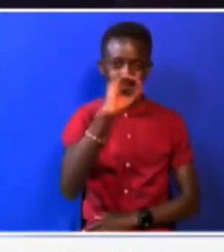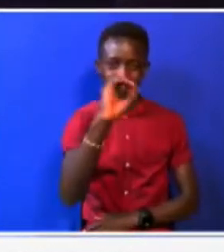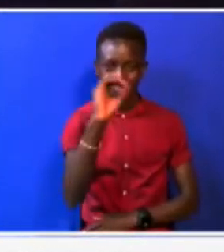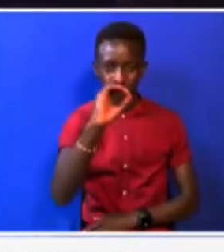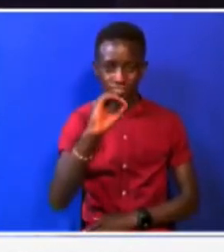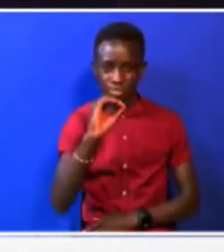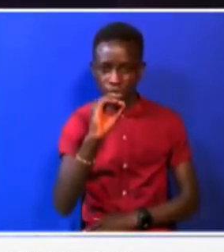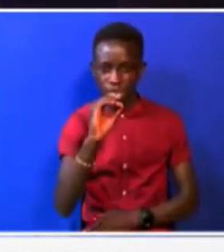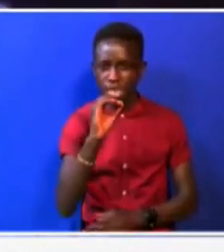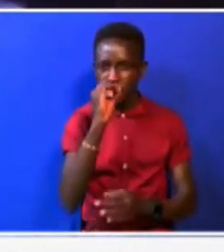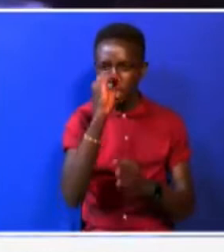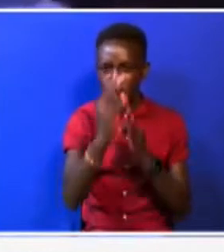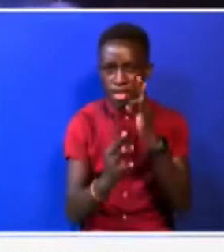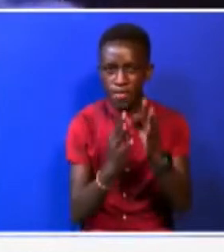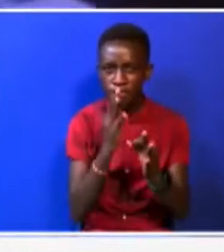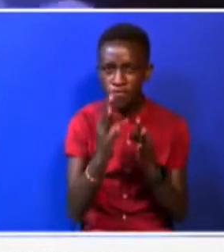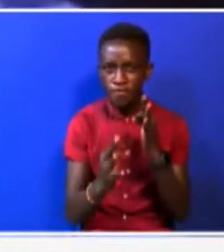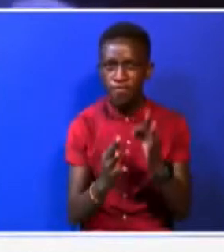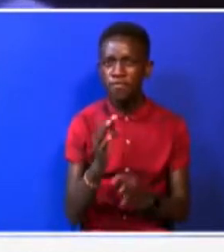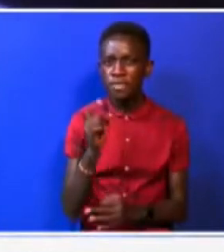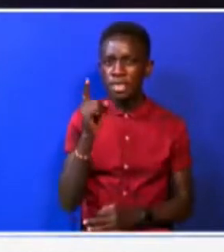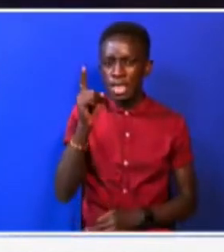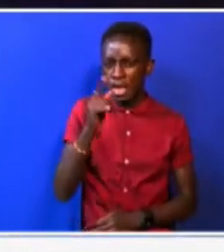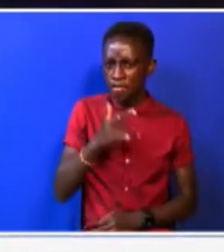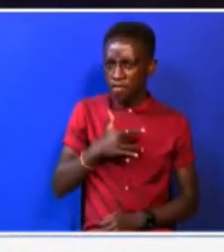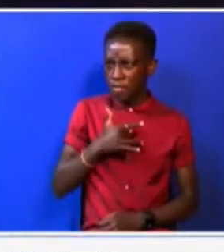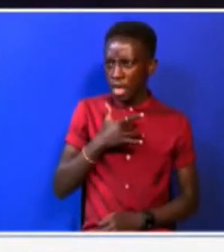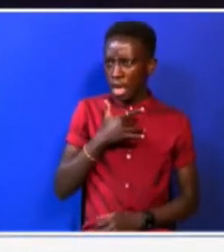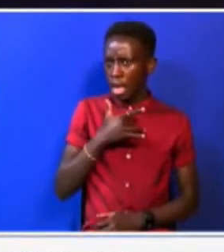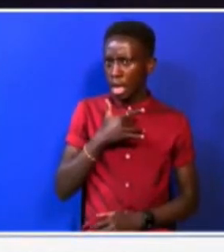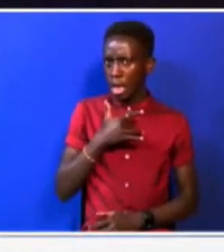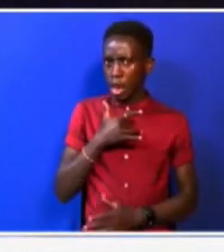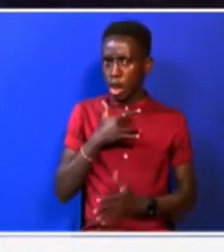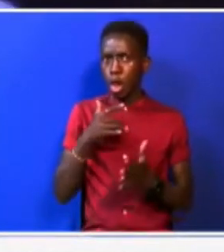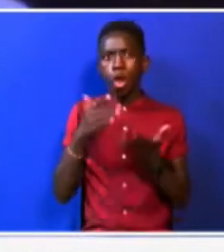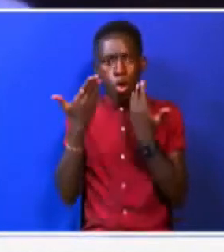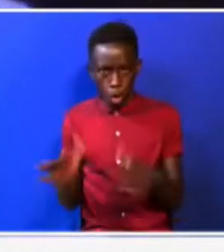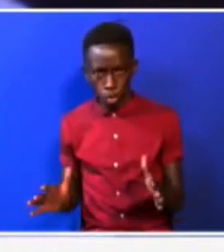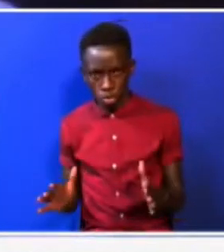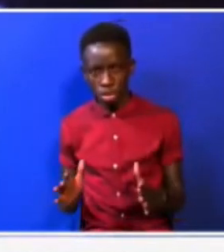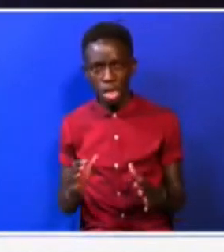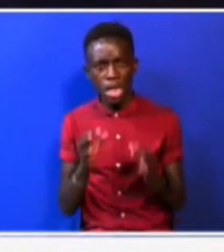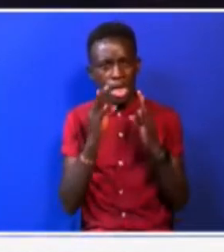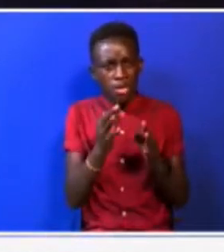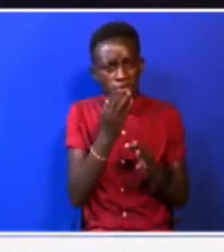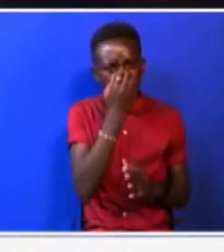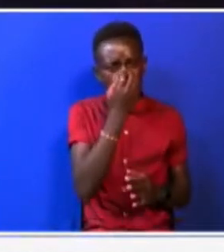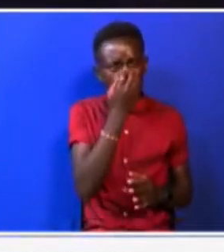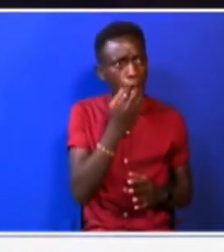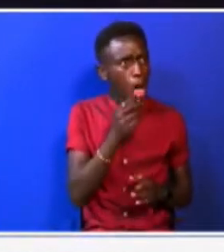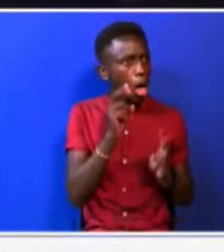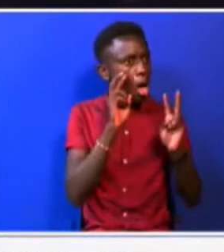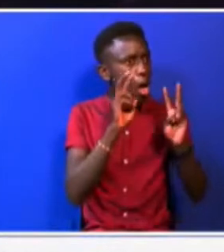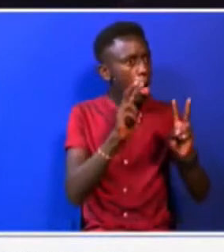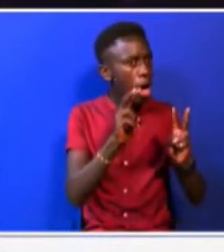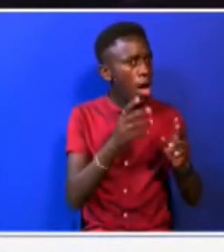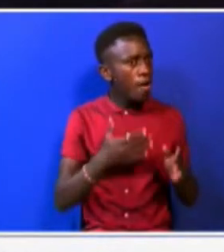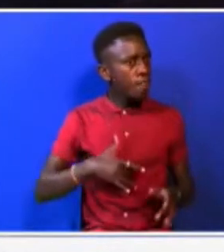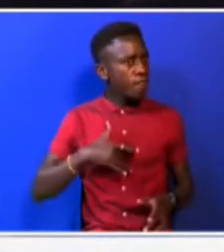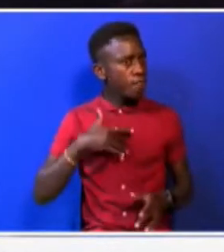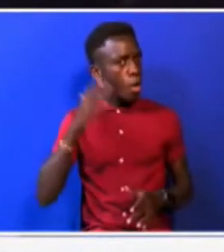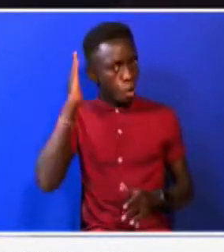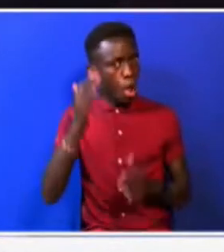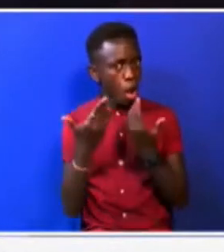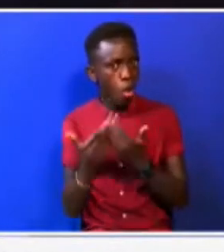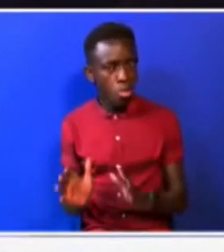That if he has sensed defeat, if Ruto has sensed defeat in the